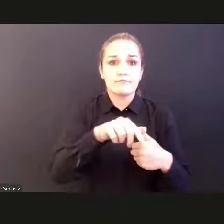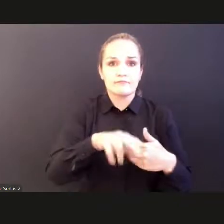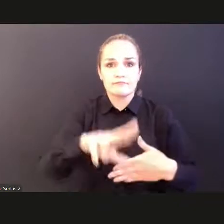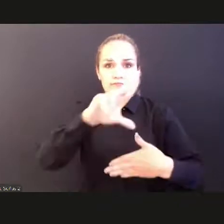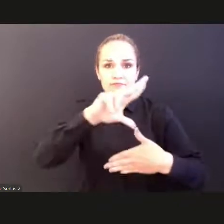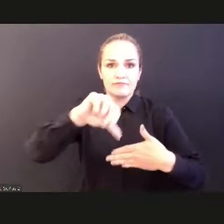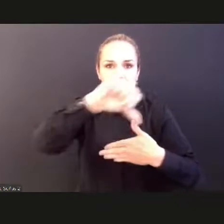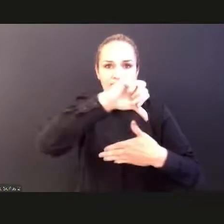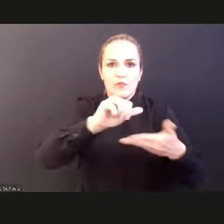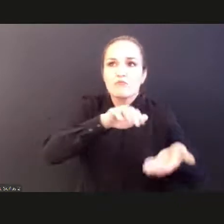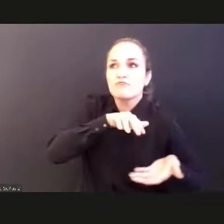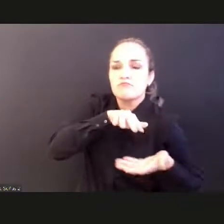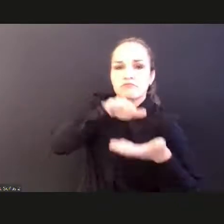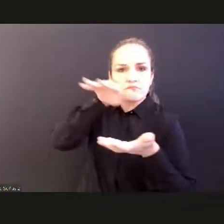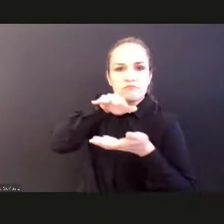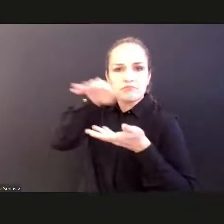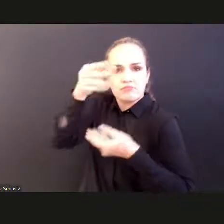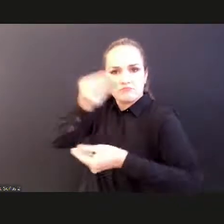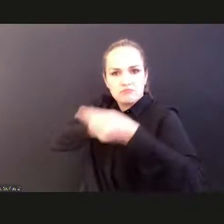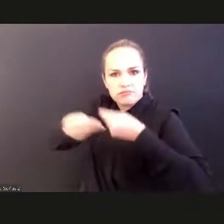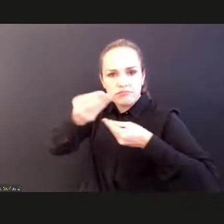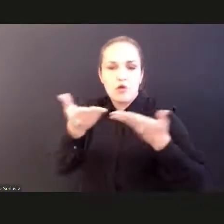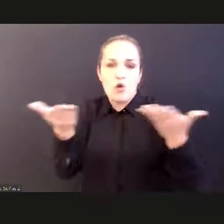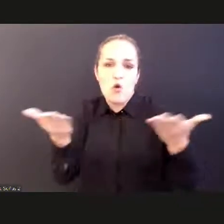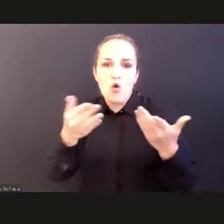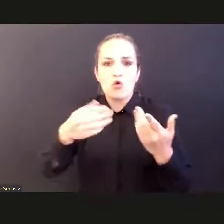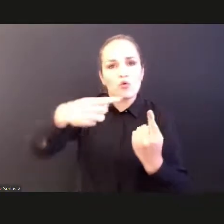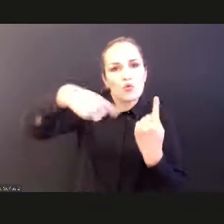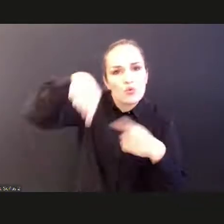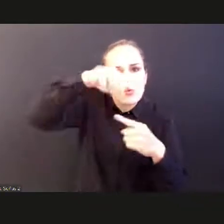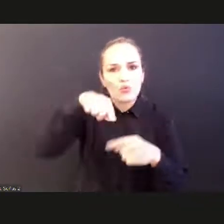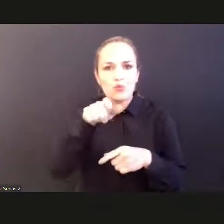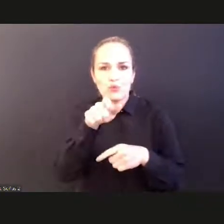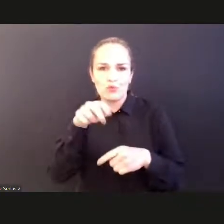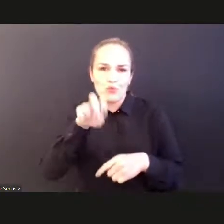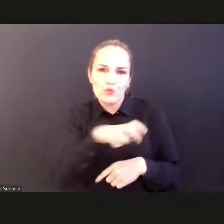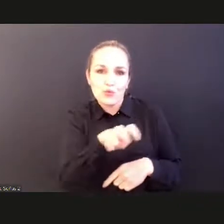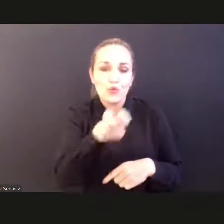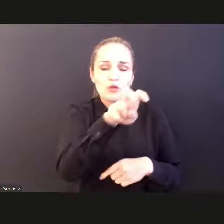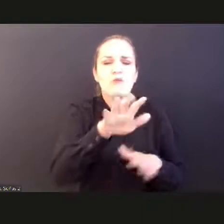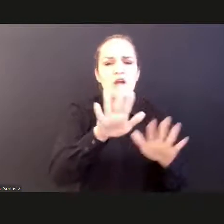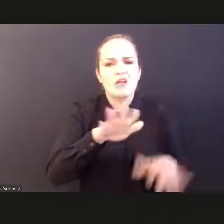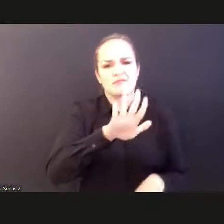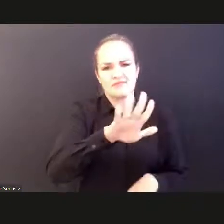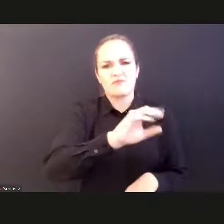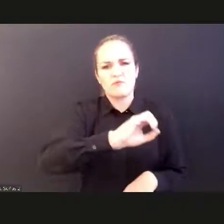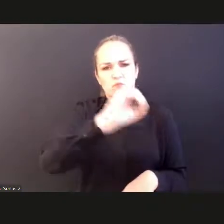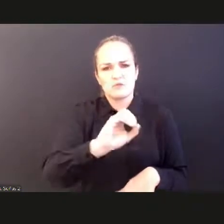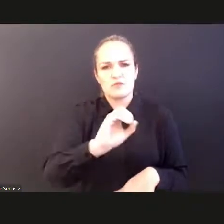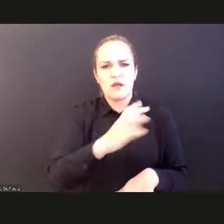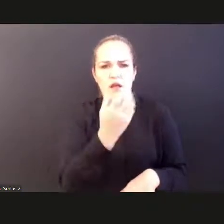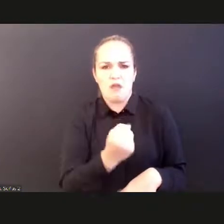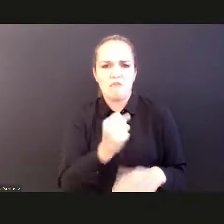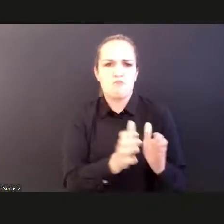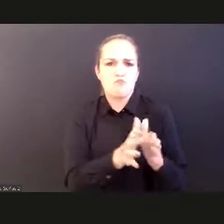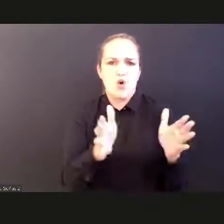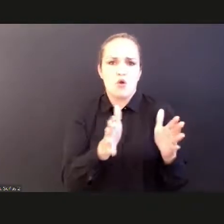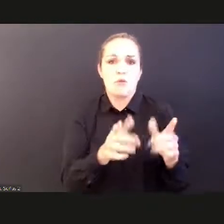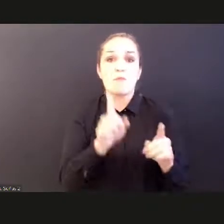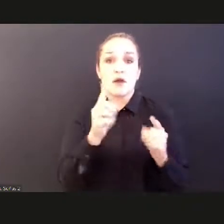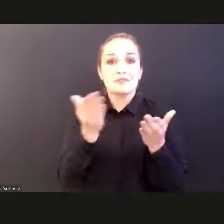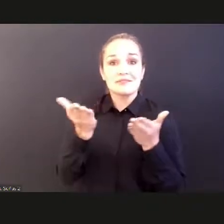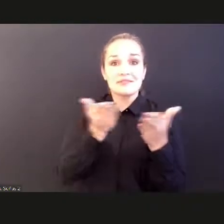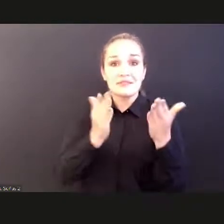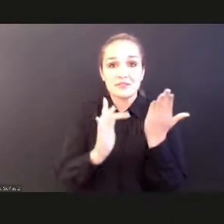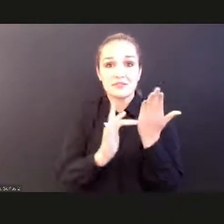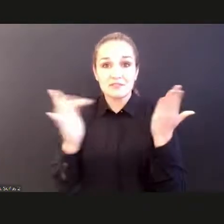is between 5 and 6%. The region must